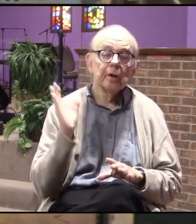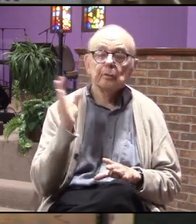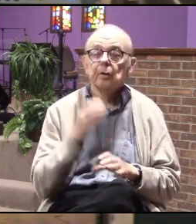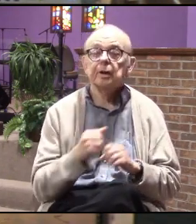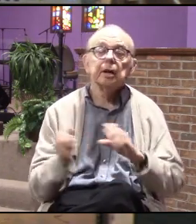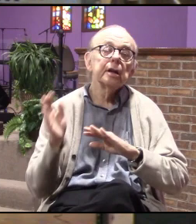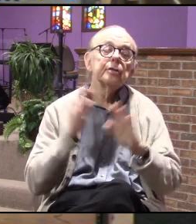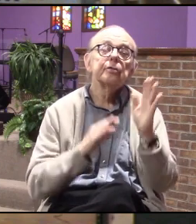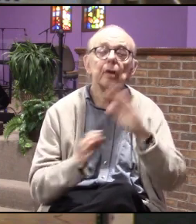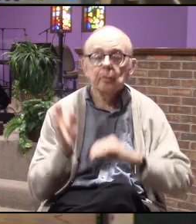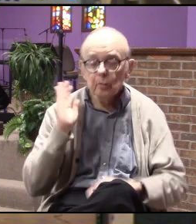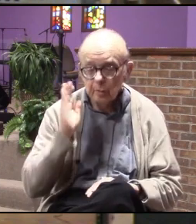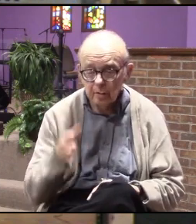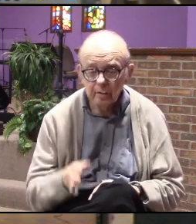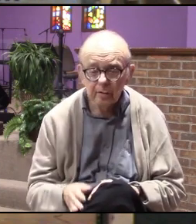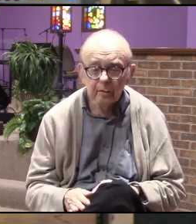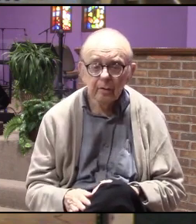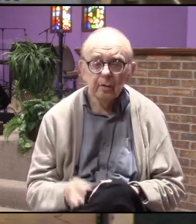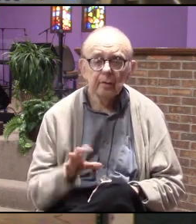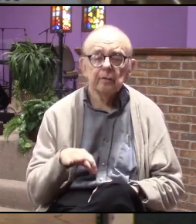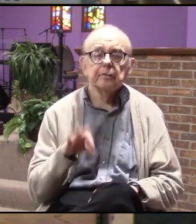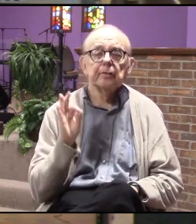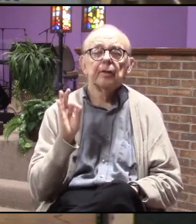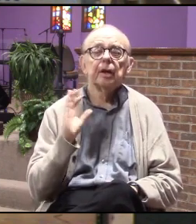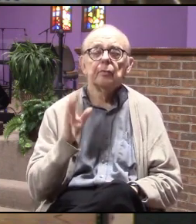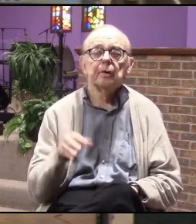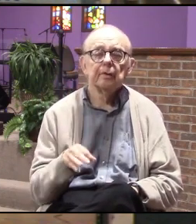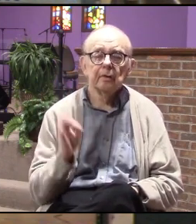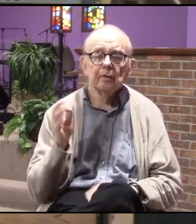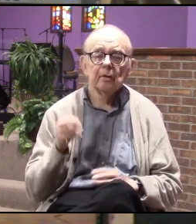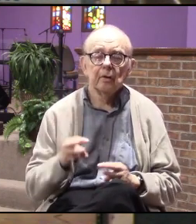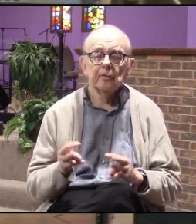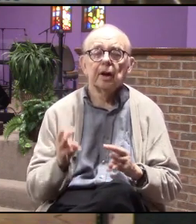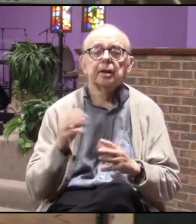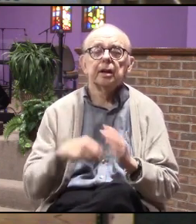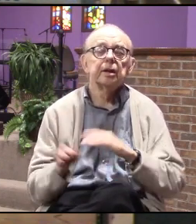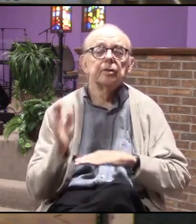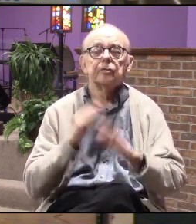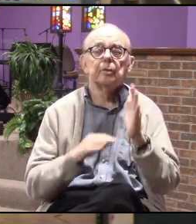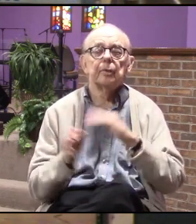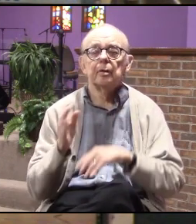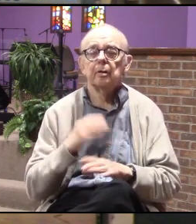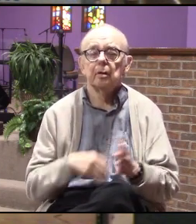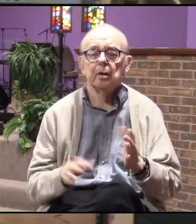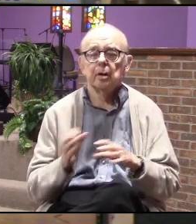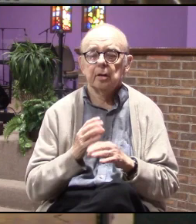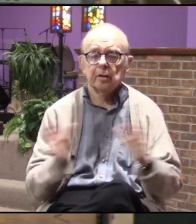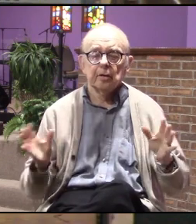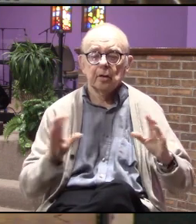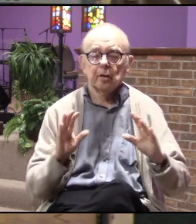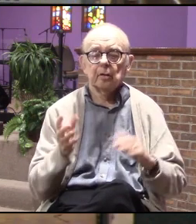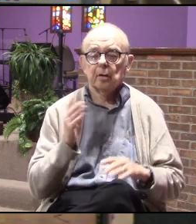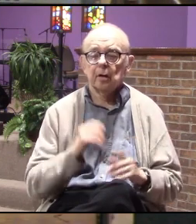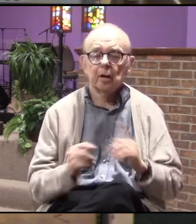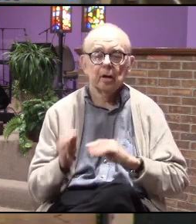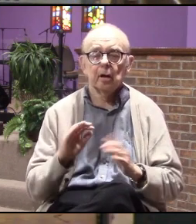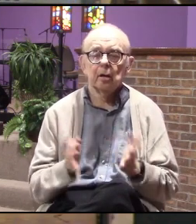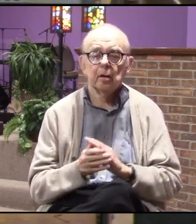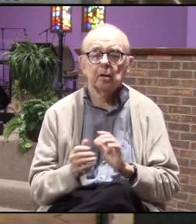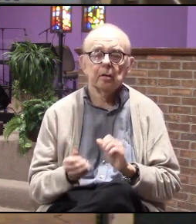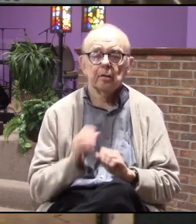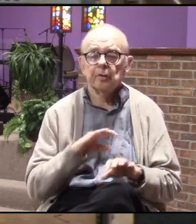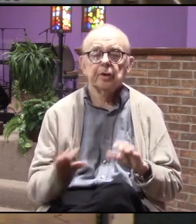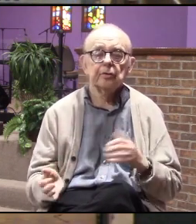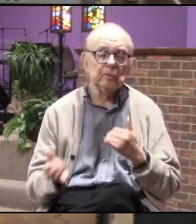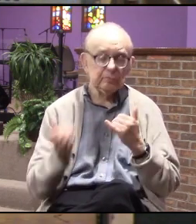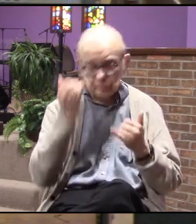trouble. And they're going to find a way to get into trouble. And when you get a bunch of teenagers together, they do